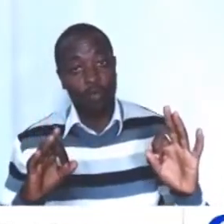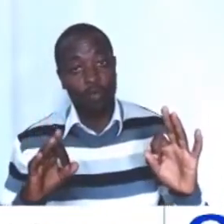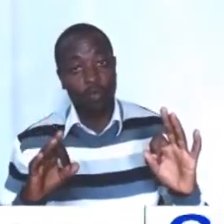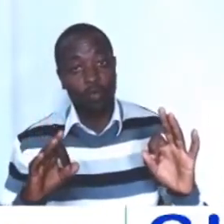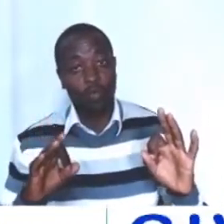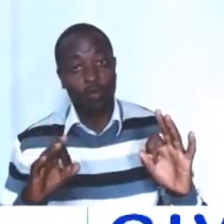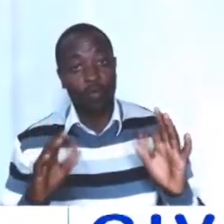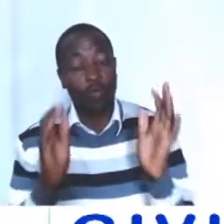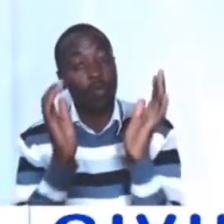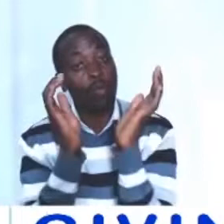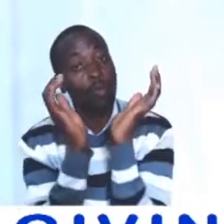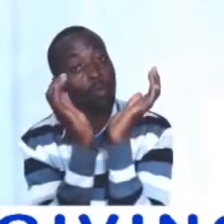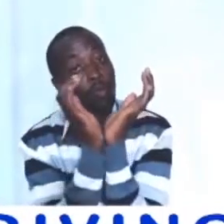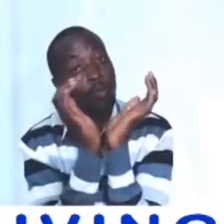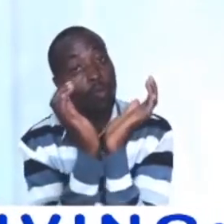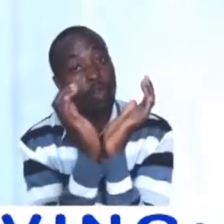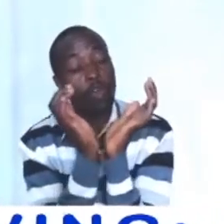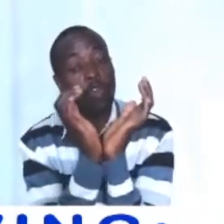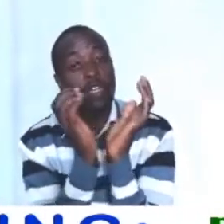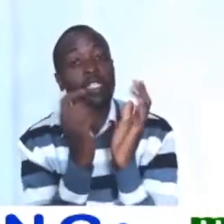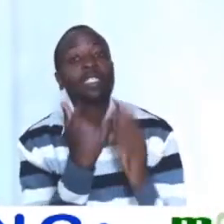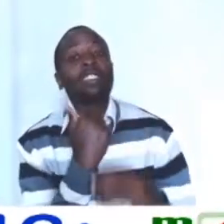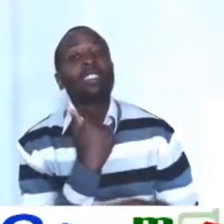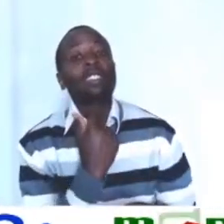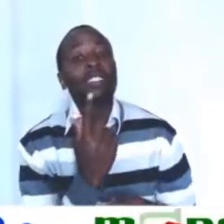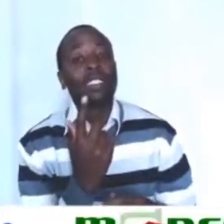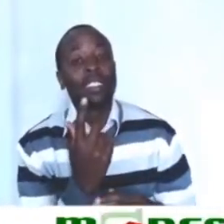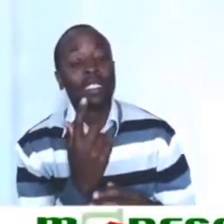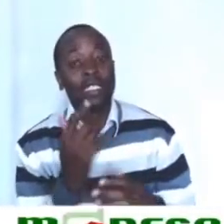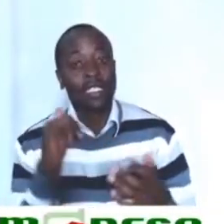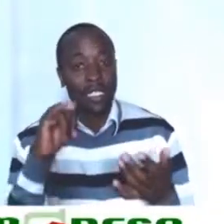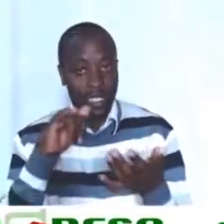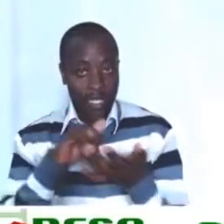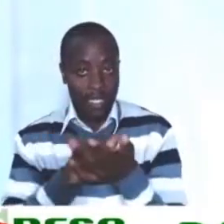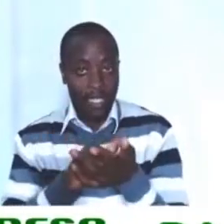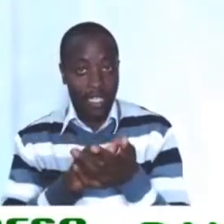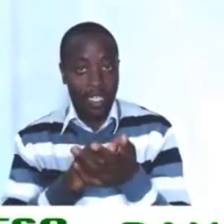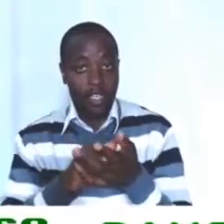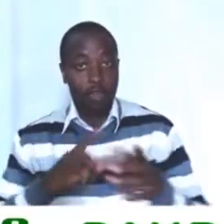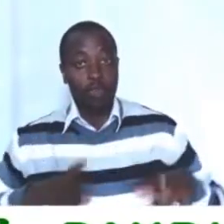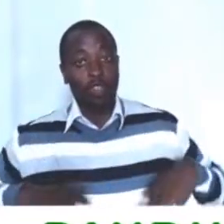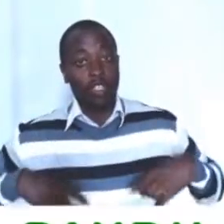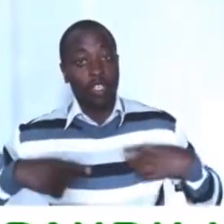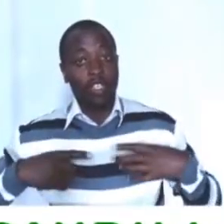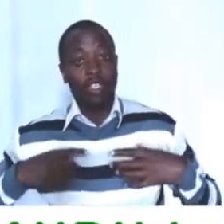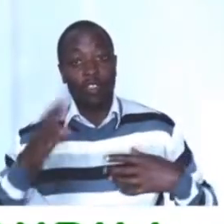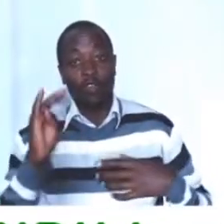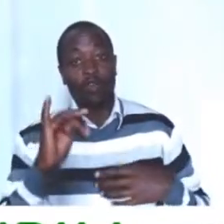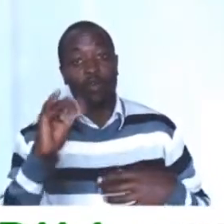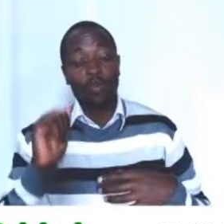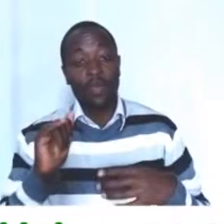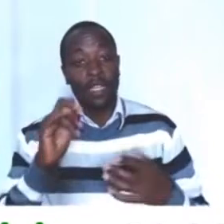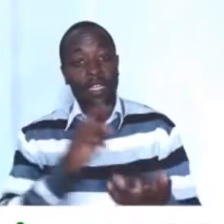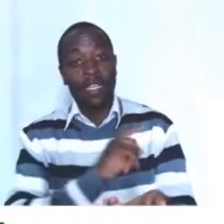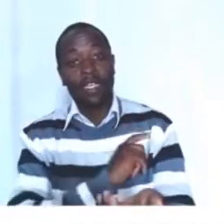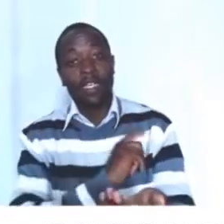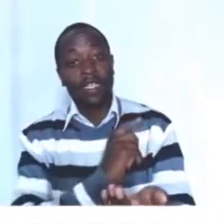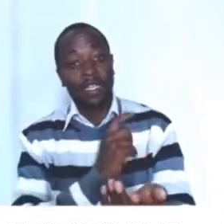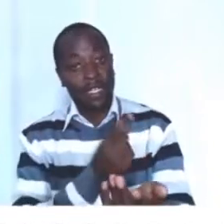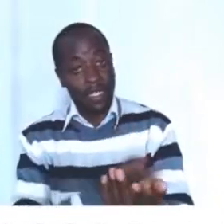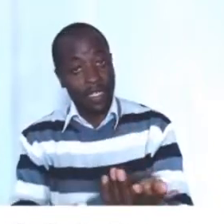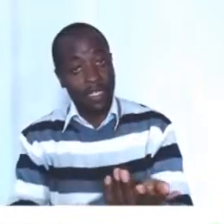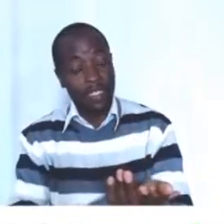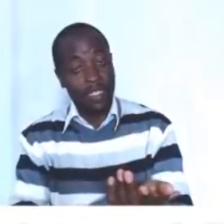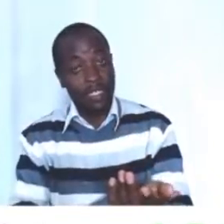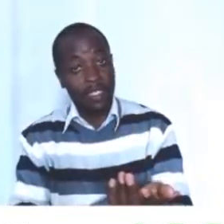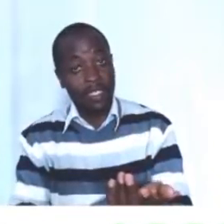Paul goes on to say that we live by grace from this point onwards.